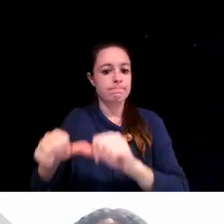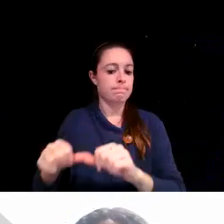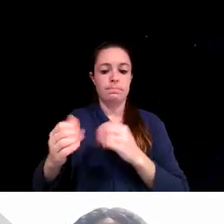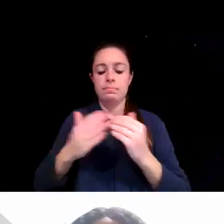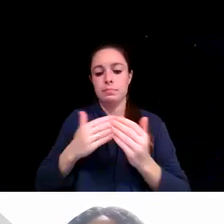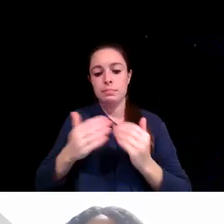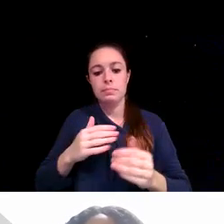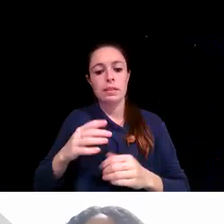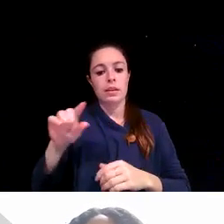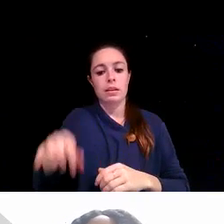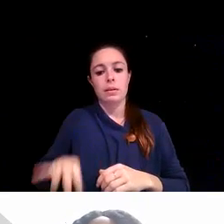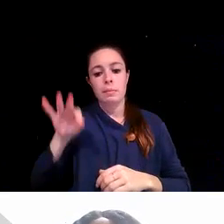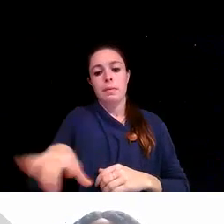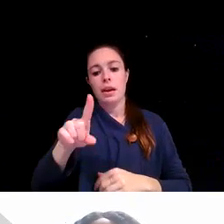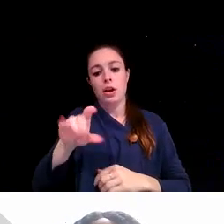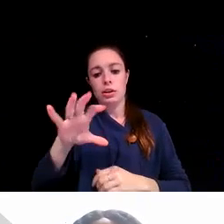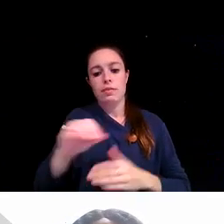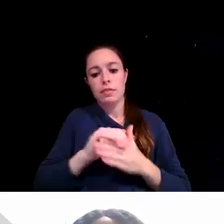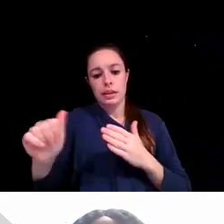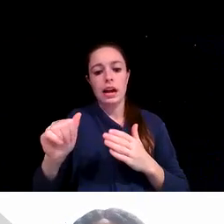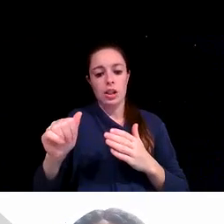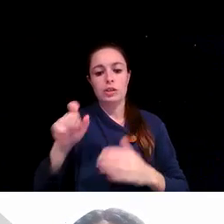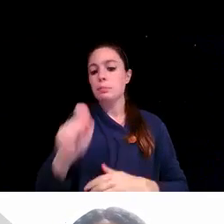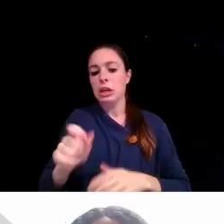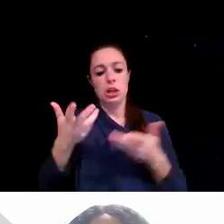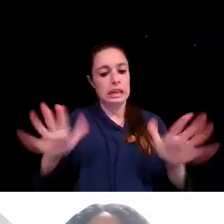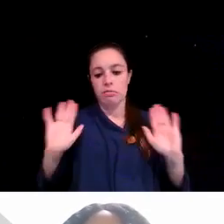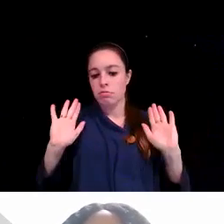pay $150, and that is for the Essential Plan 1.